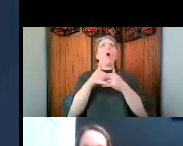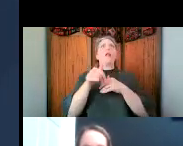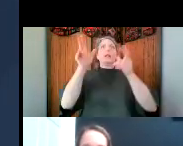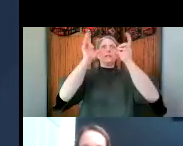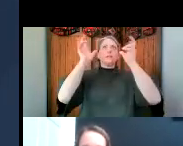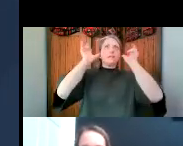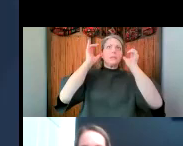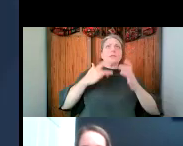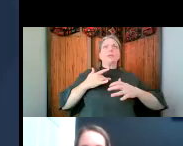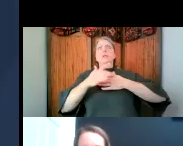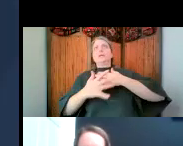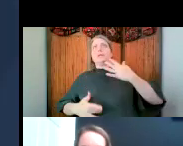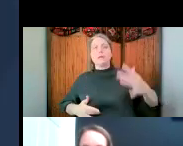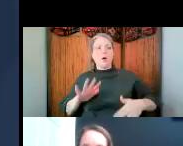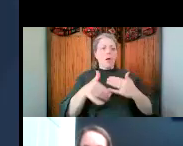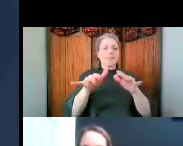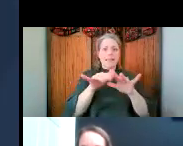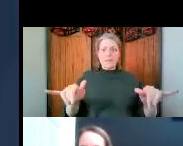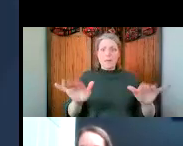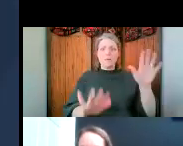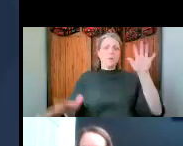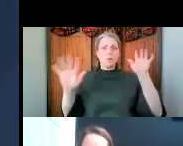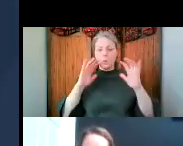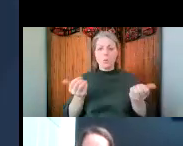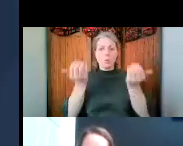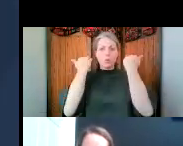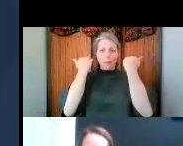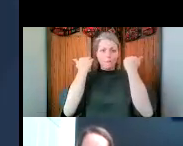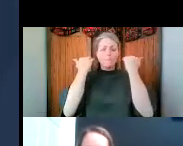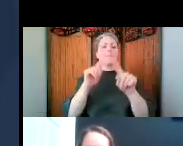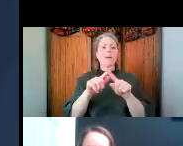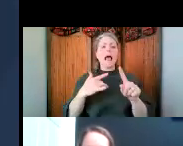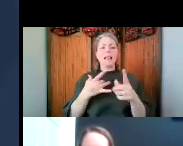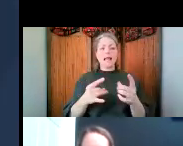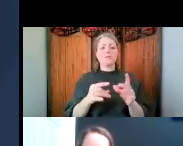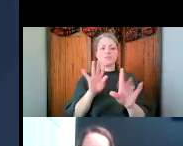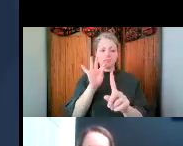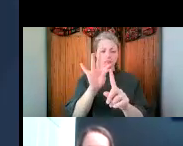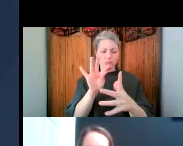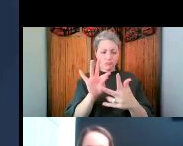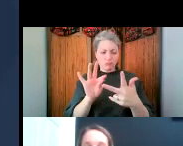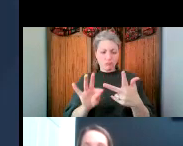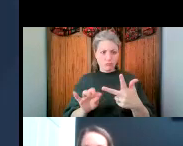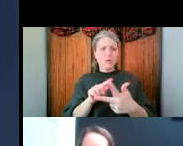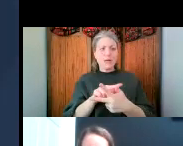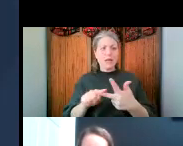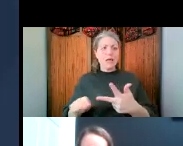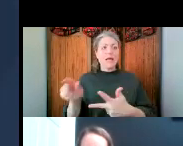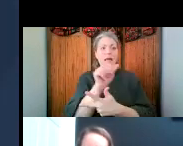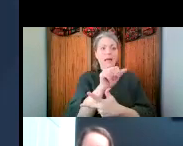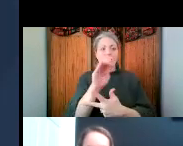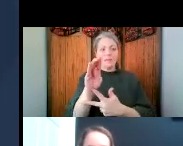but I like to break it down to the ABCs that we've learned in different behavioral therapies. So the first step is to think about the